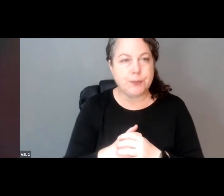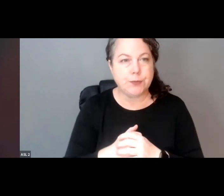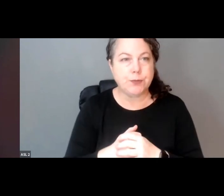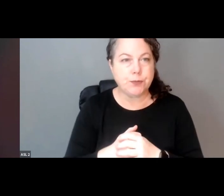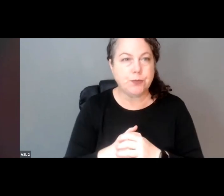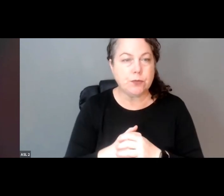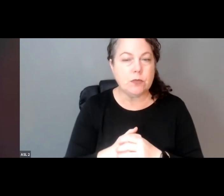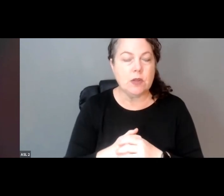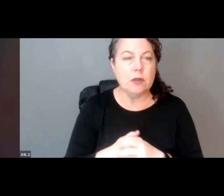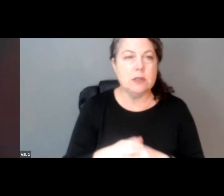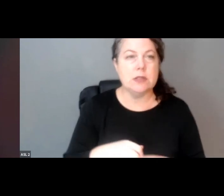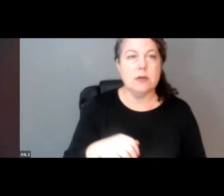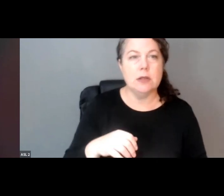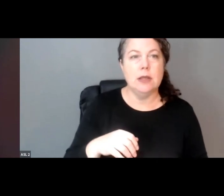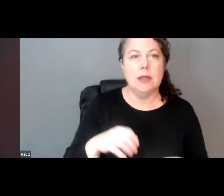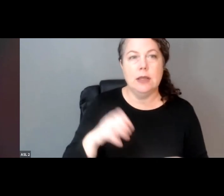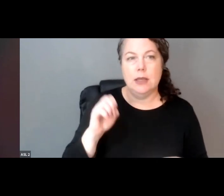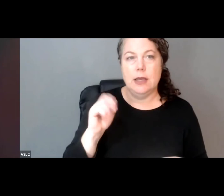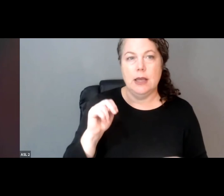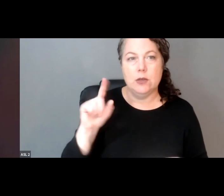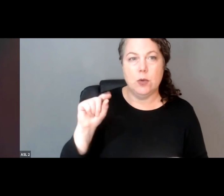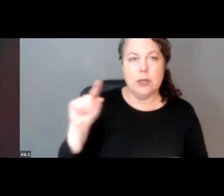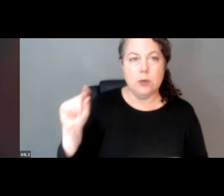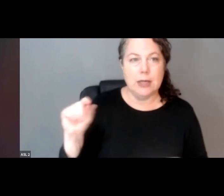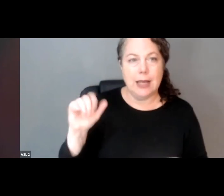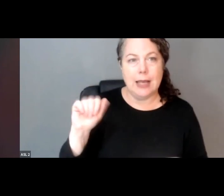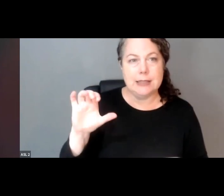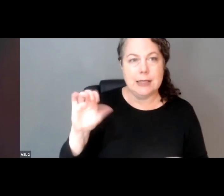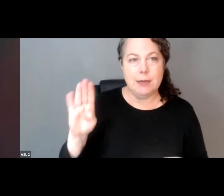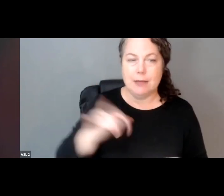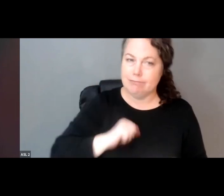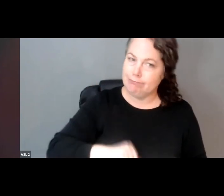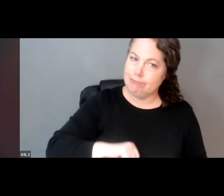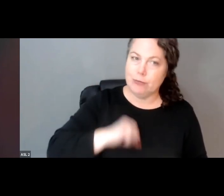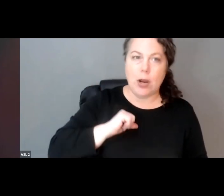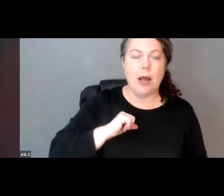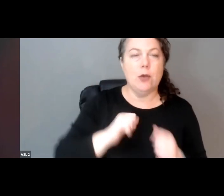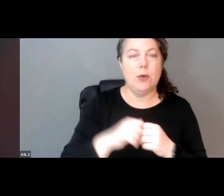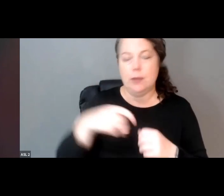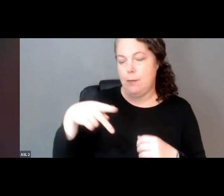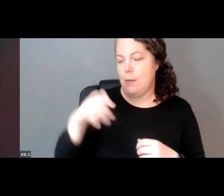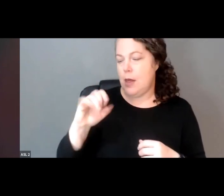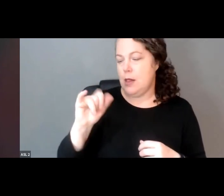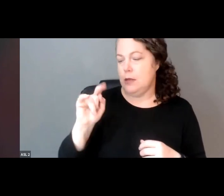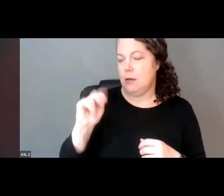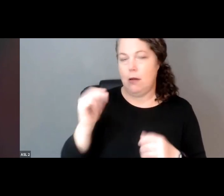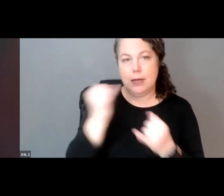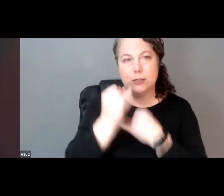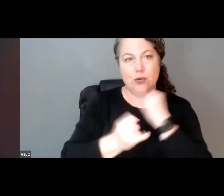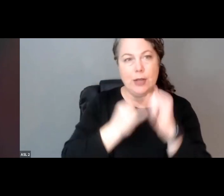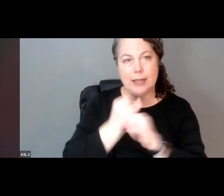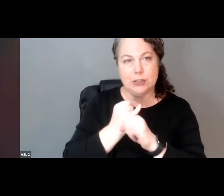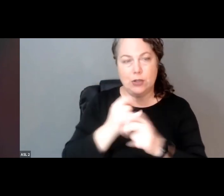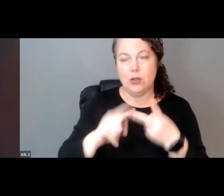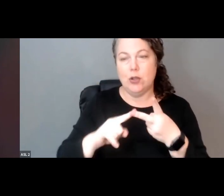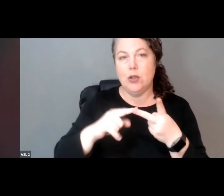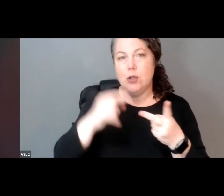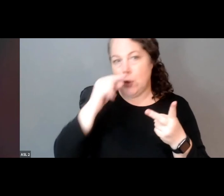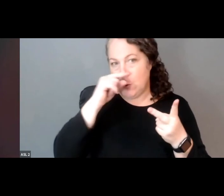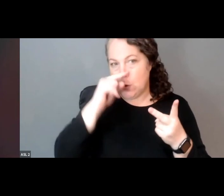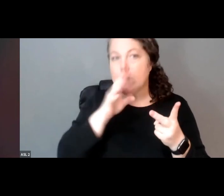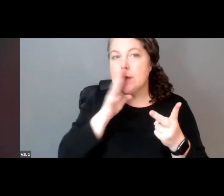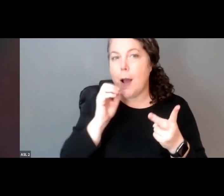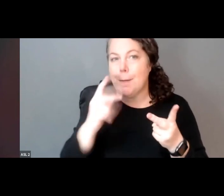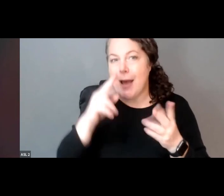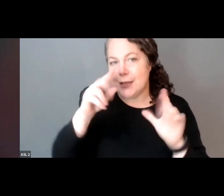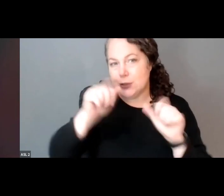2020, ACB was proud that through our collaboration with Peloton International, the Google TalkBack screen reader was